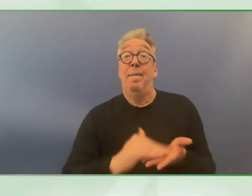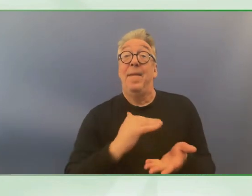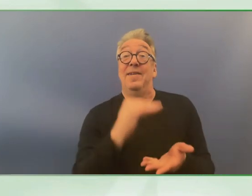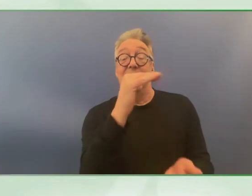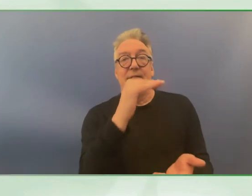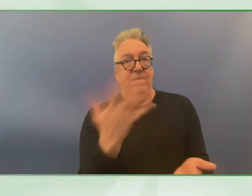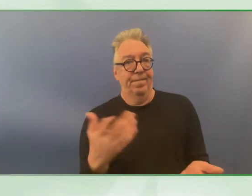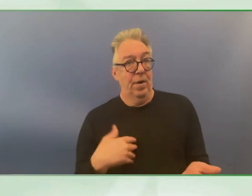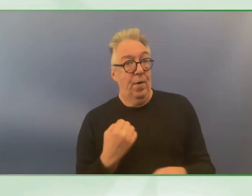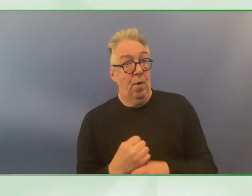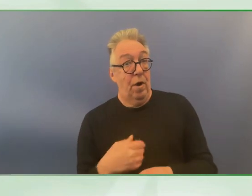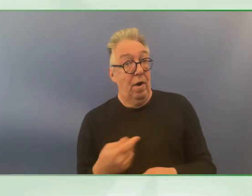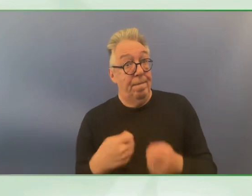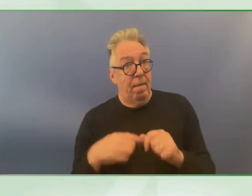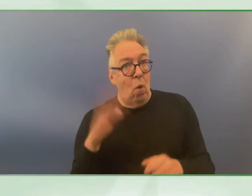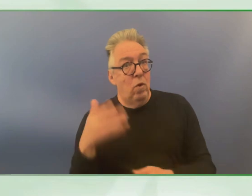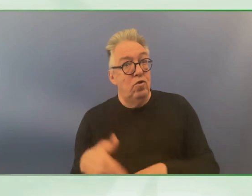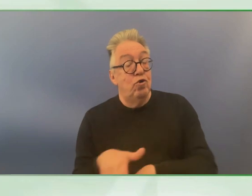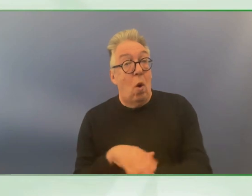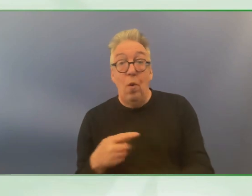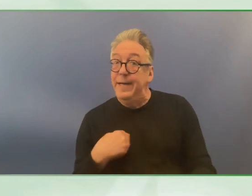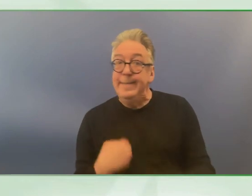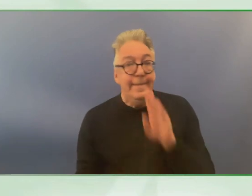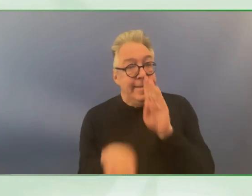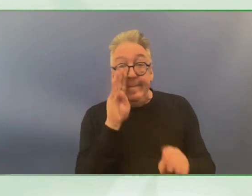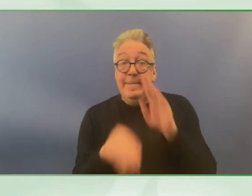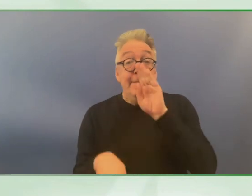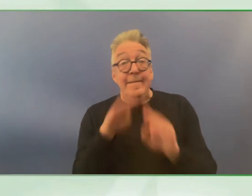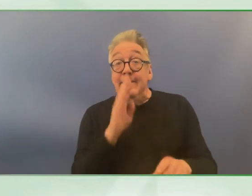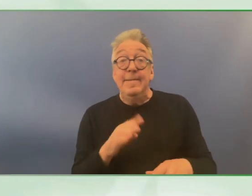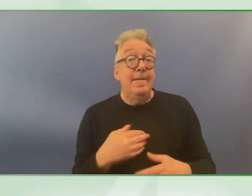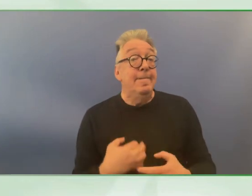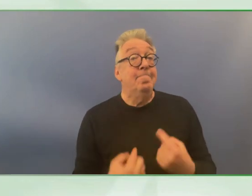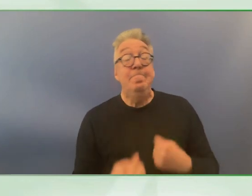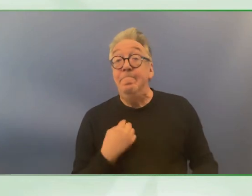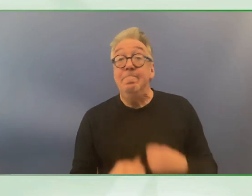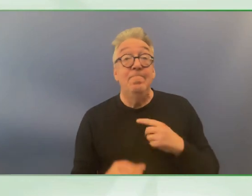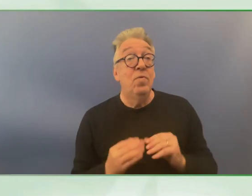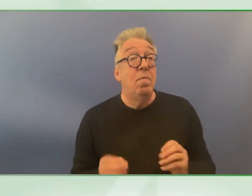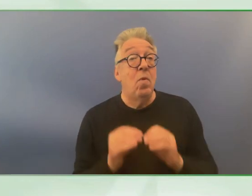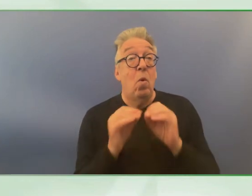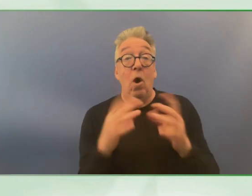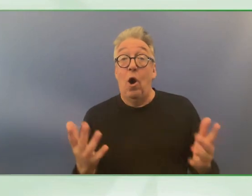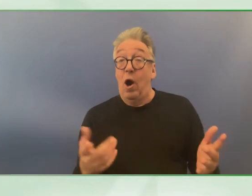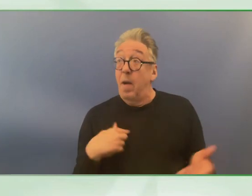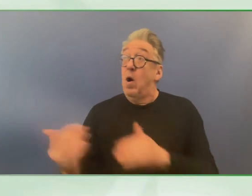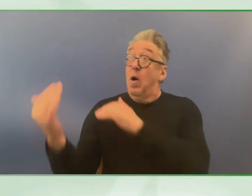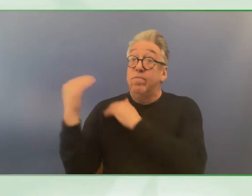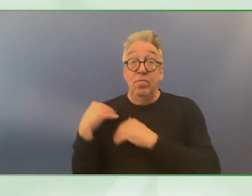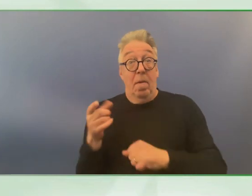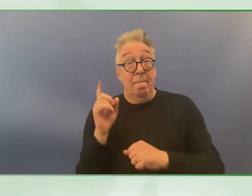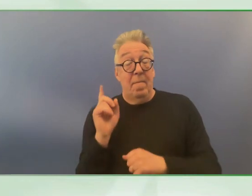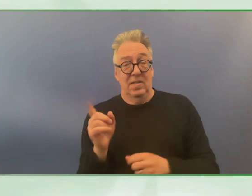became increasingly frustrating, especially when it came to dealing with large tasks which required